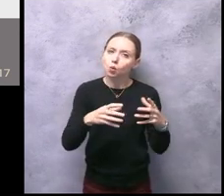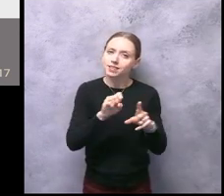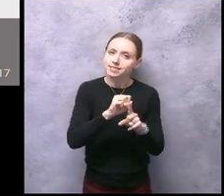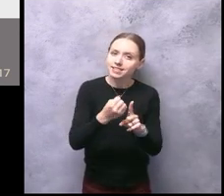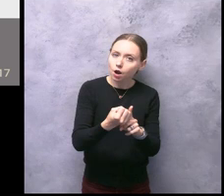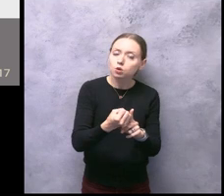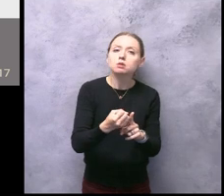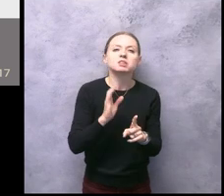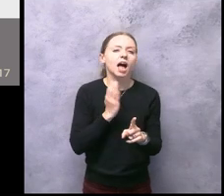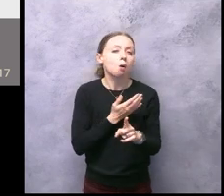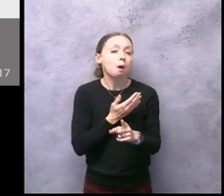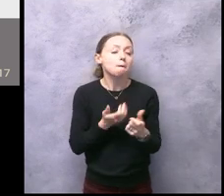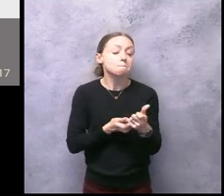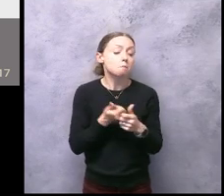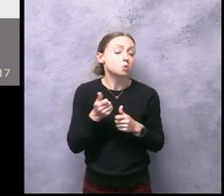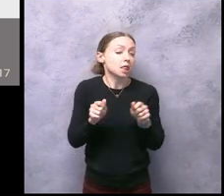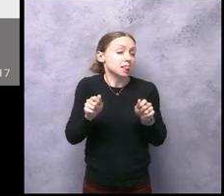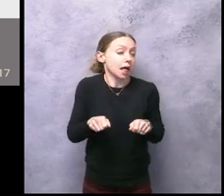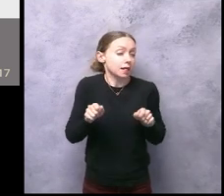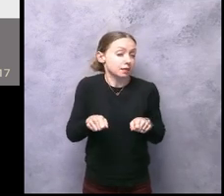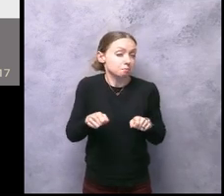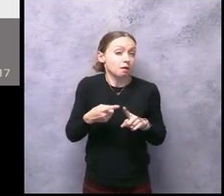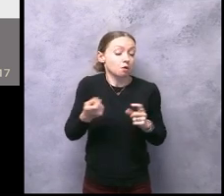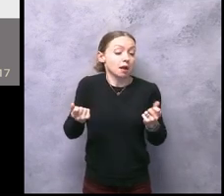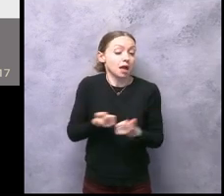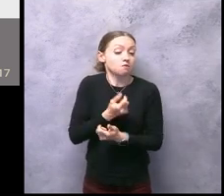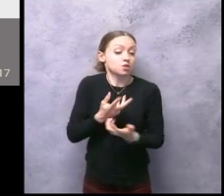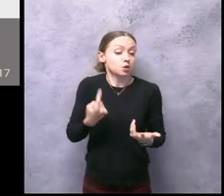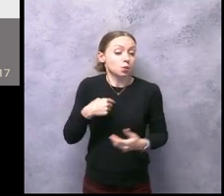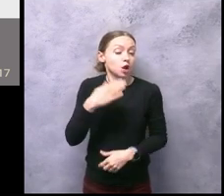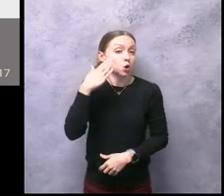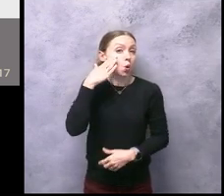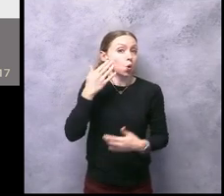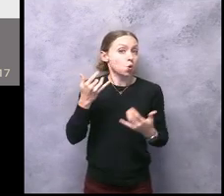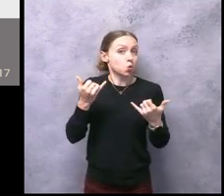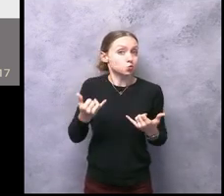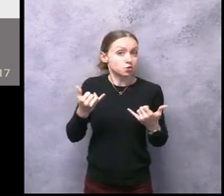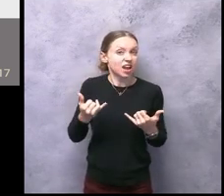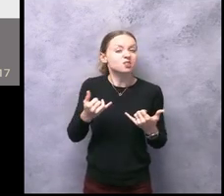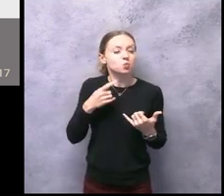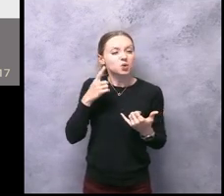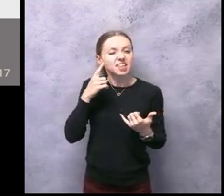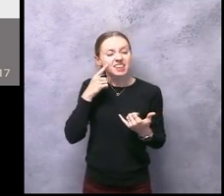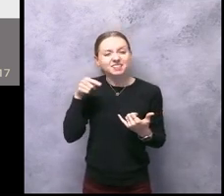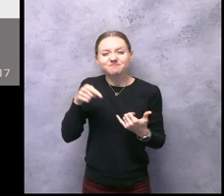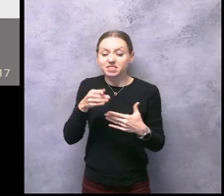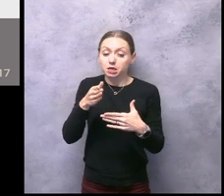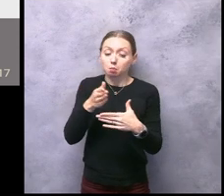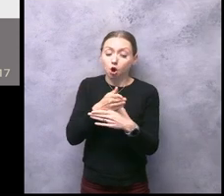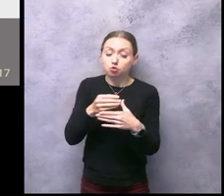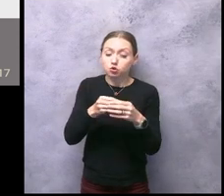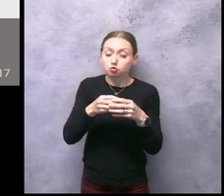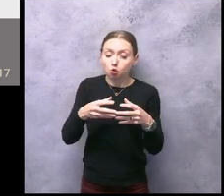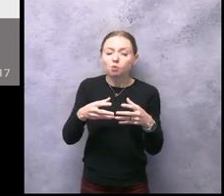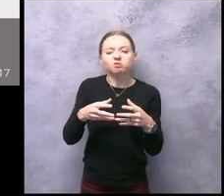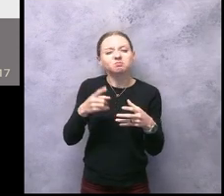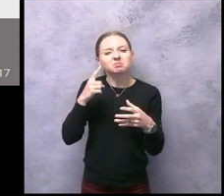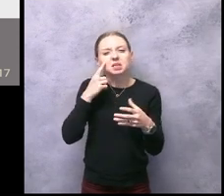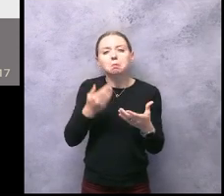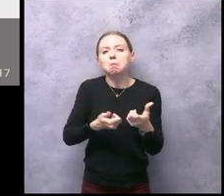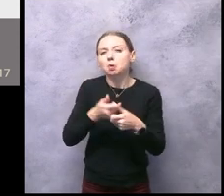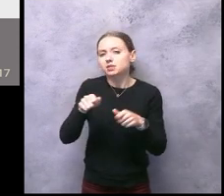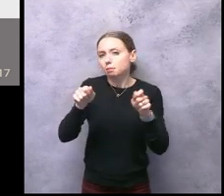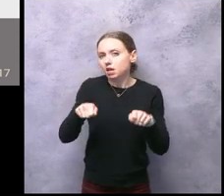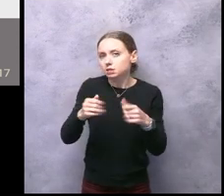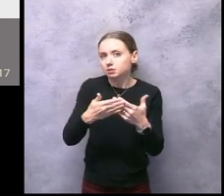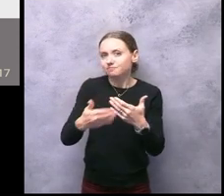our most likely. Based on everything we know today, this is what we think is the most likely scenario of growth for the next 10 years. And